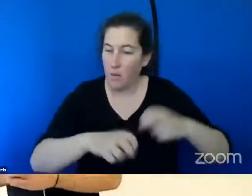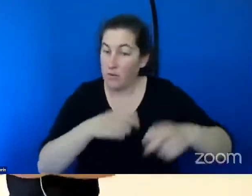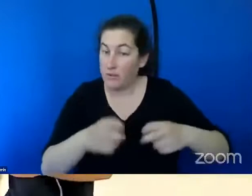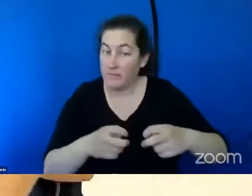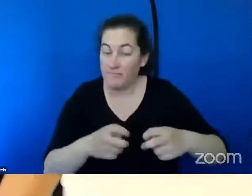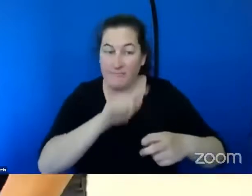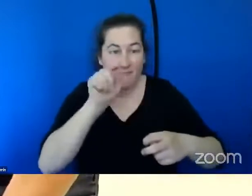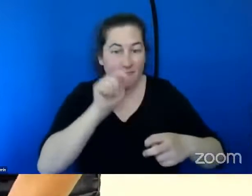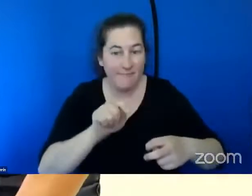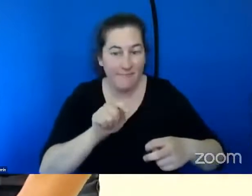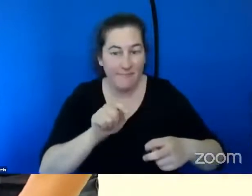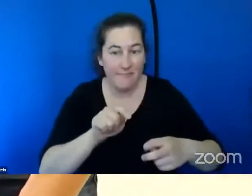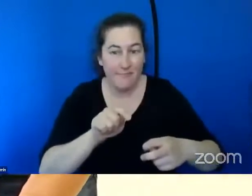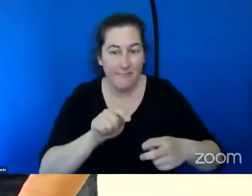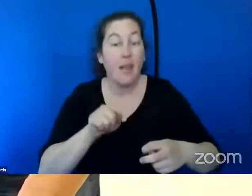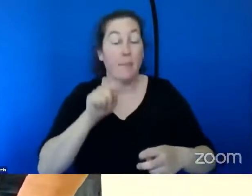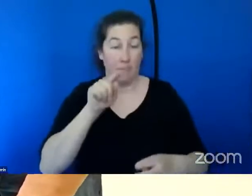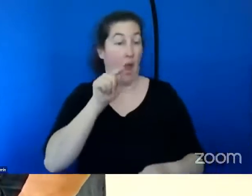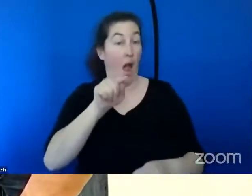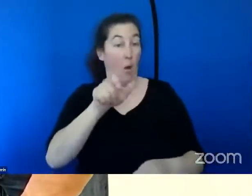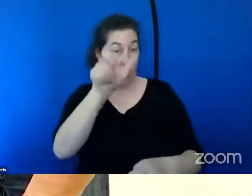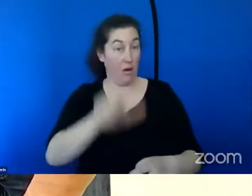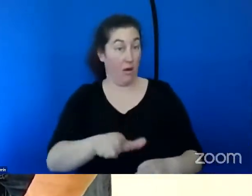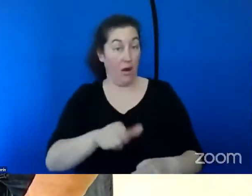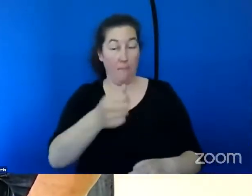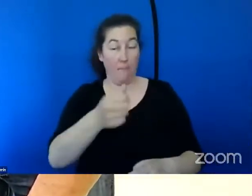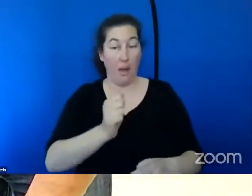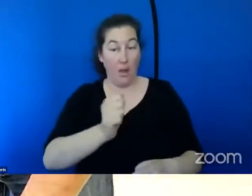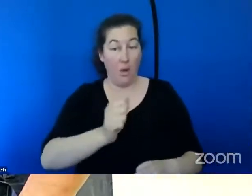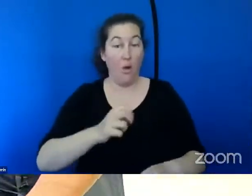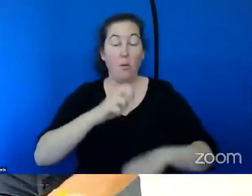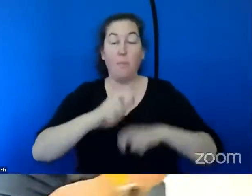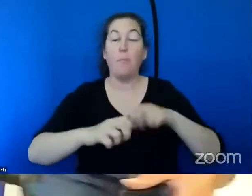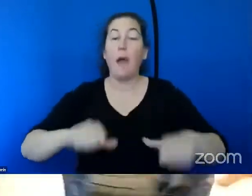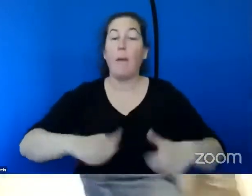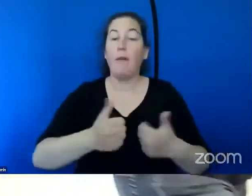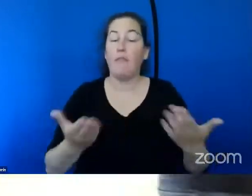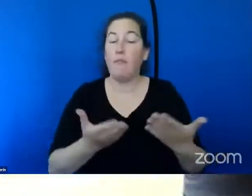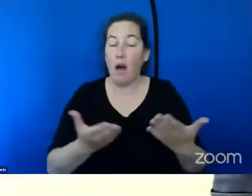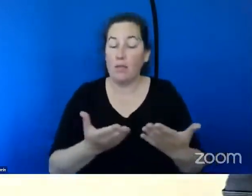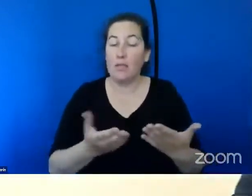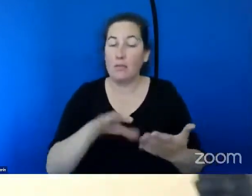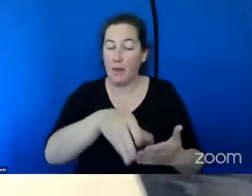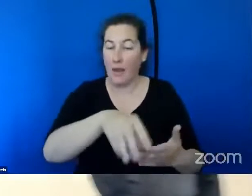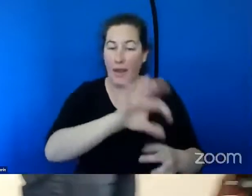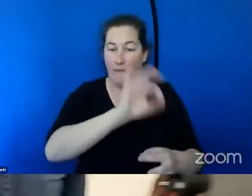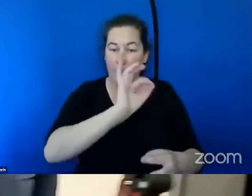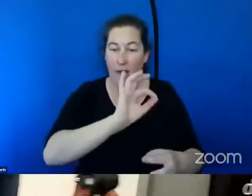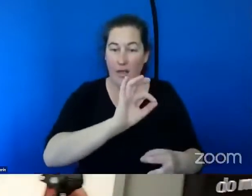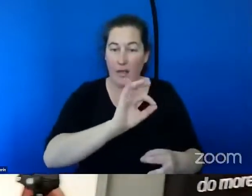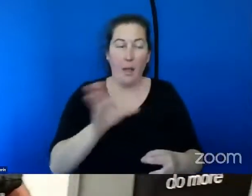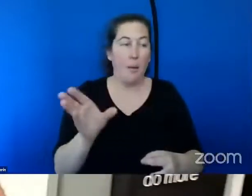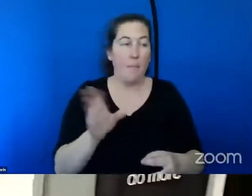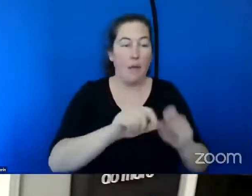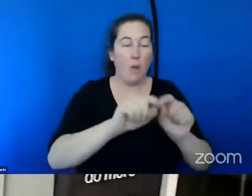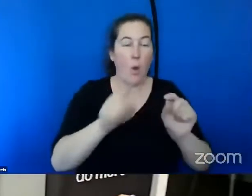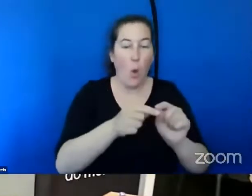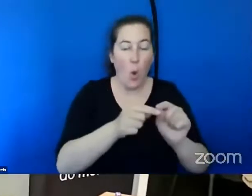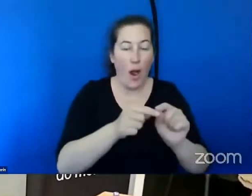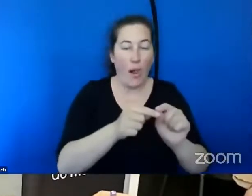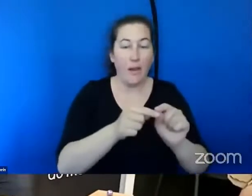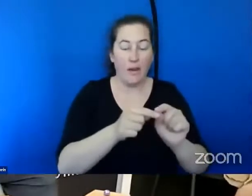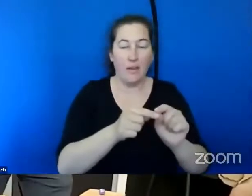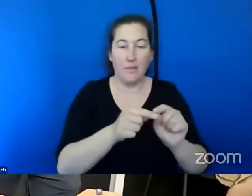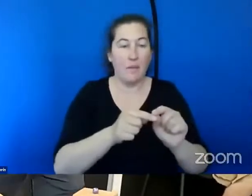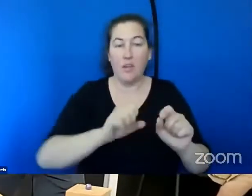seconds on the board, and the most difficult piece of the 8 is in position. Again, the second of the difficult